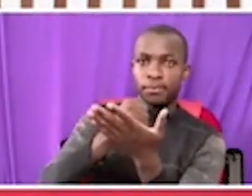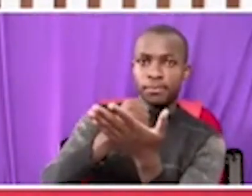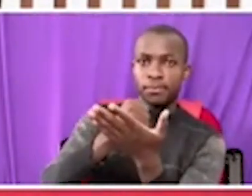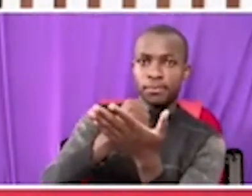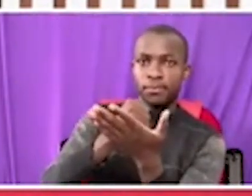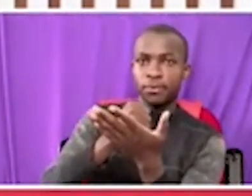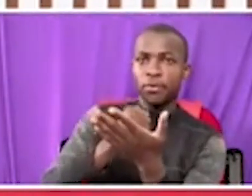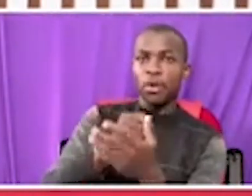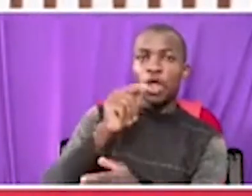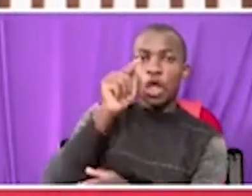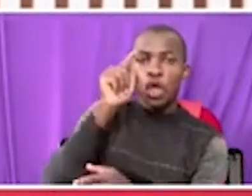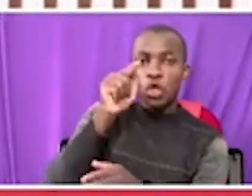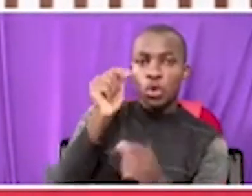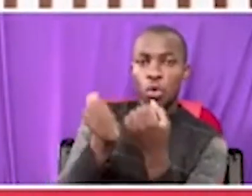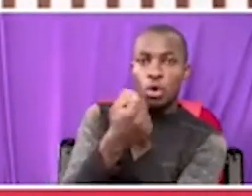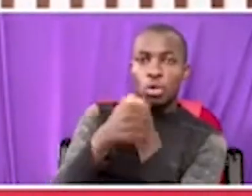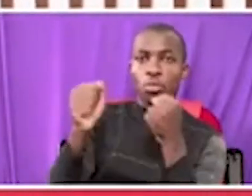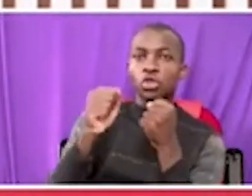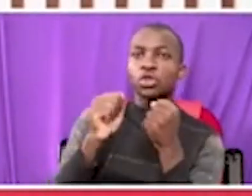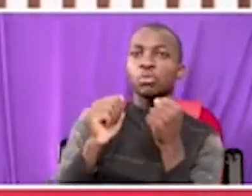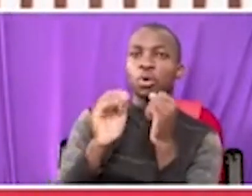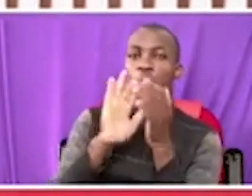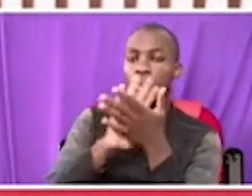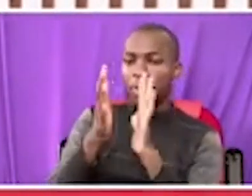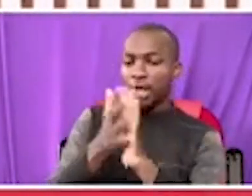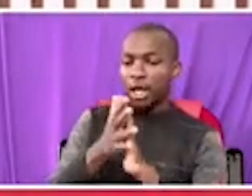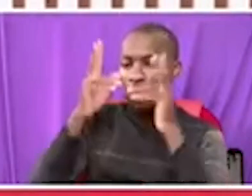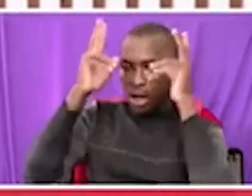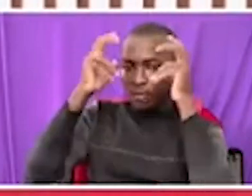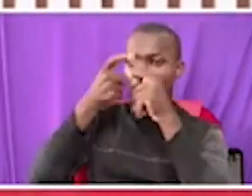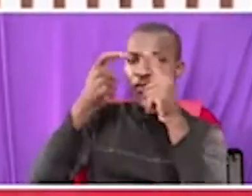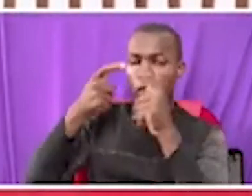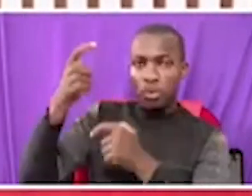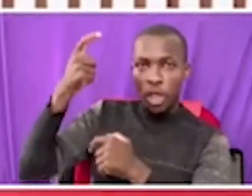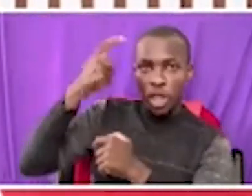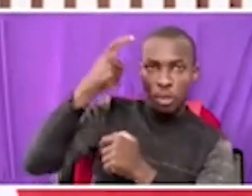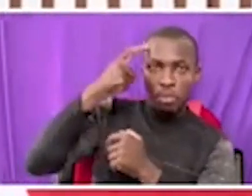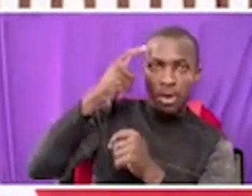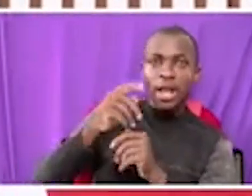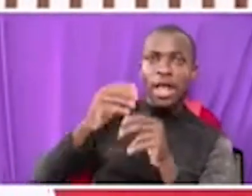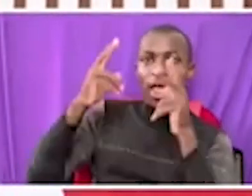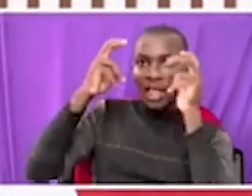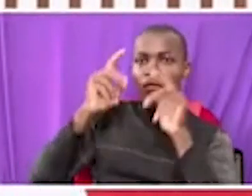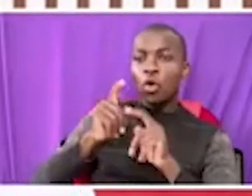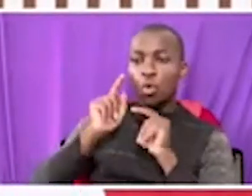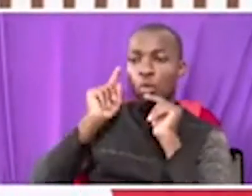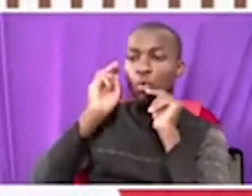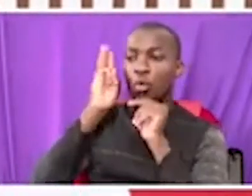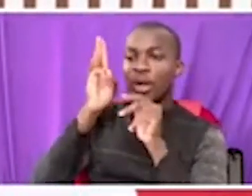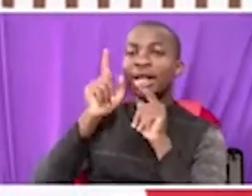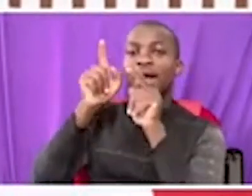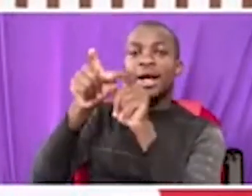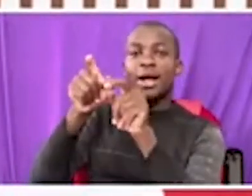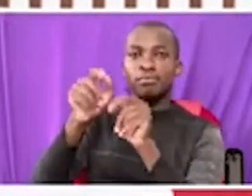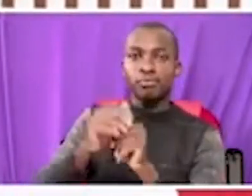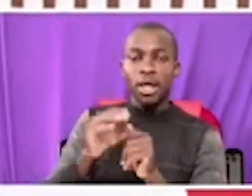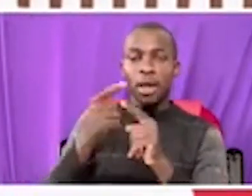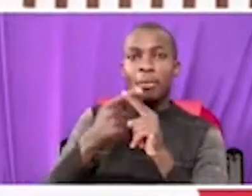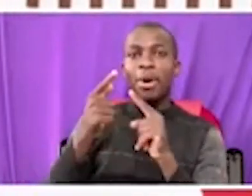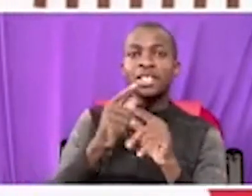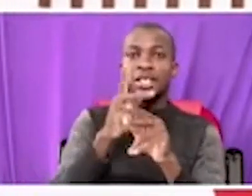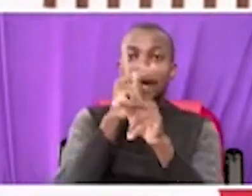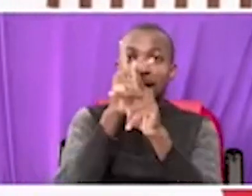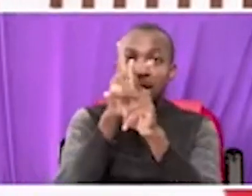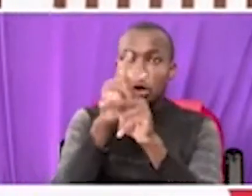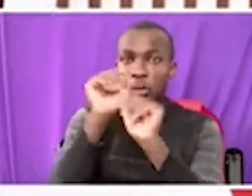You cannot keep evil thoughts from coming into your mind. They will come, but you can keep